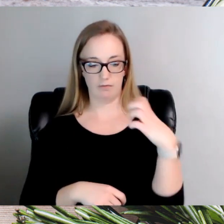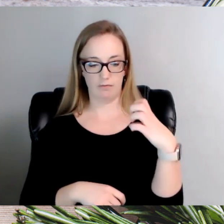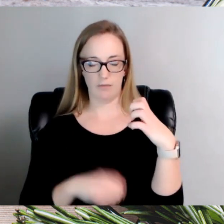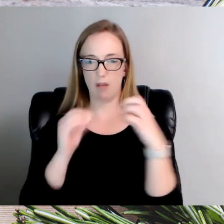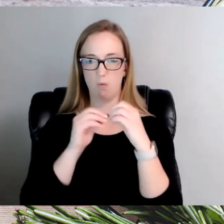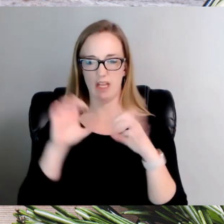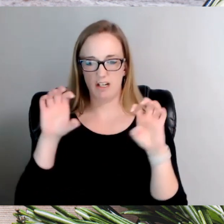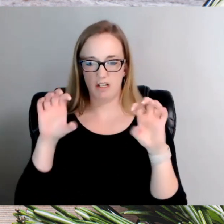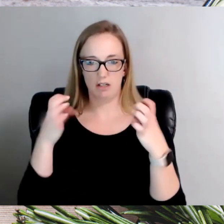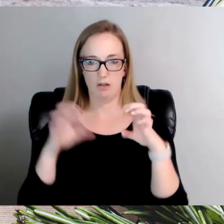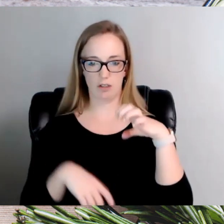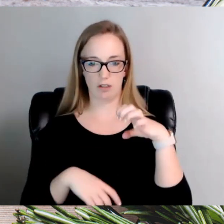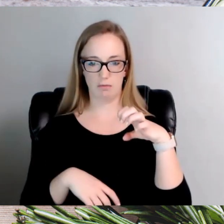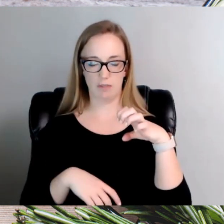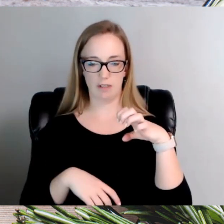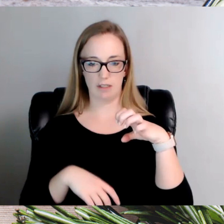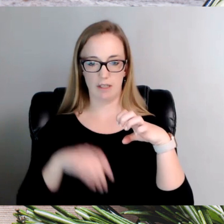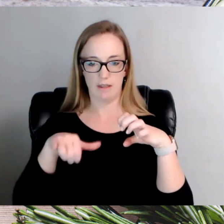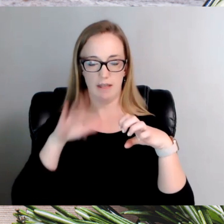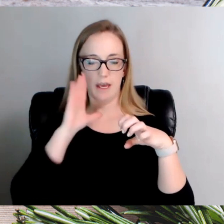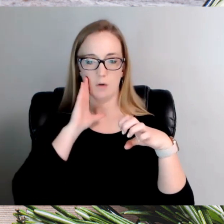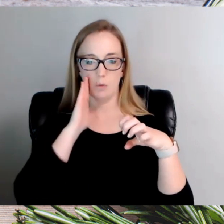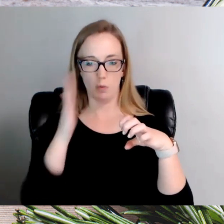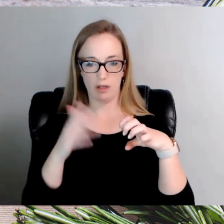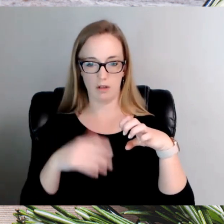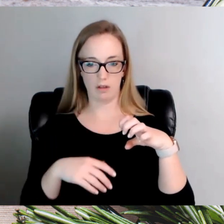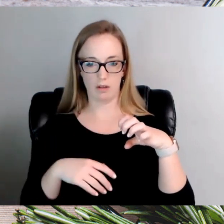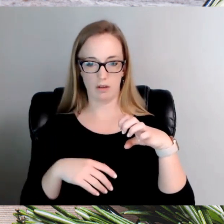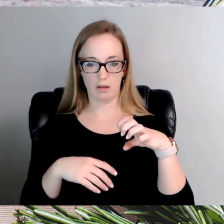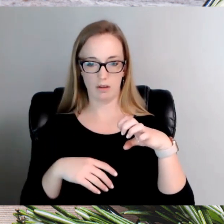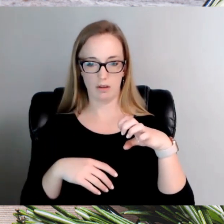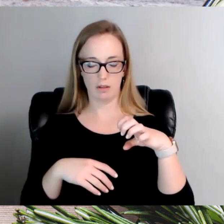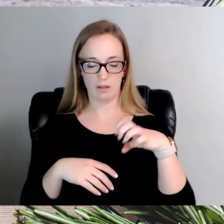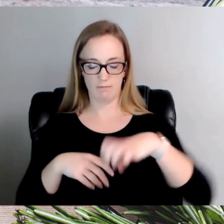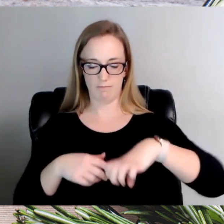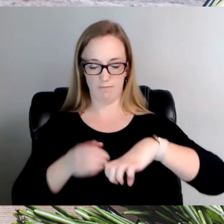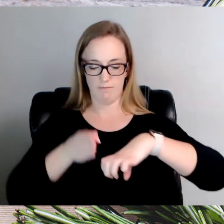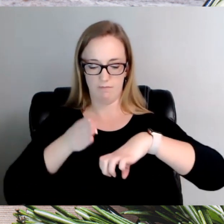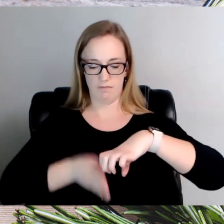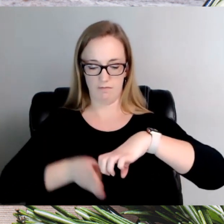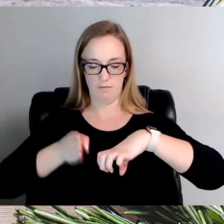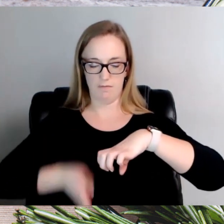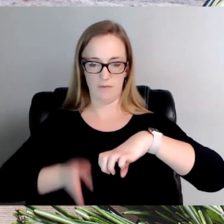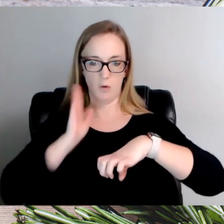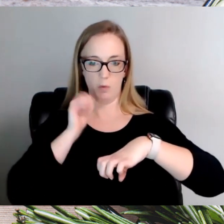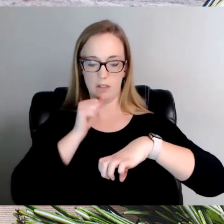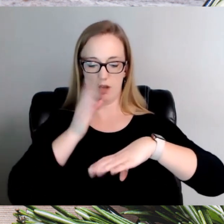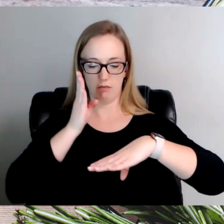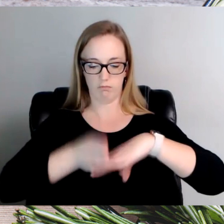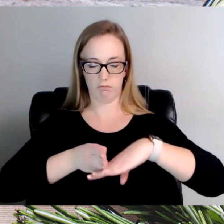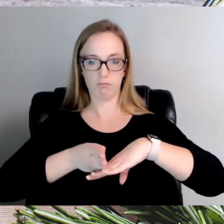claw shape, and that will help prevent you from slicing your